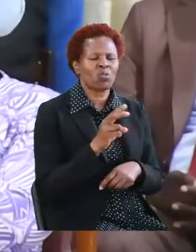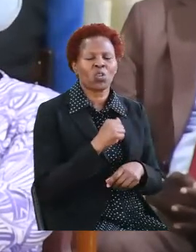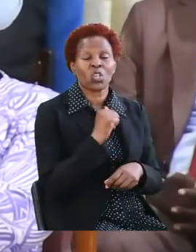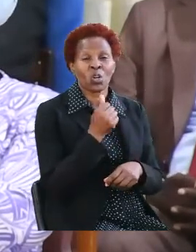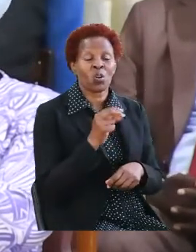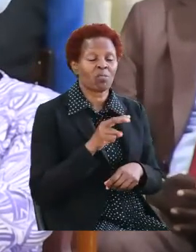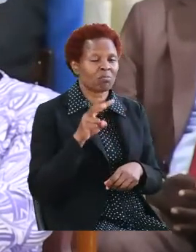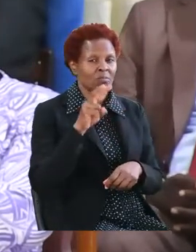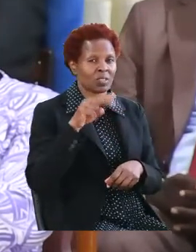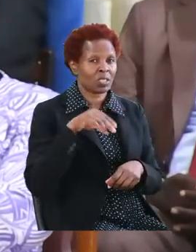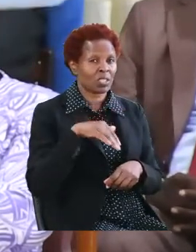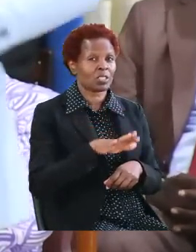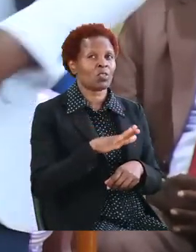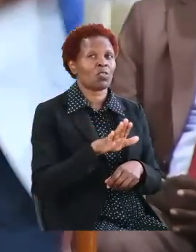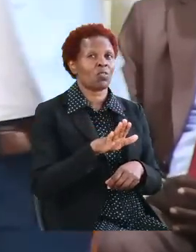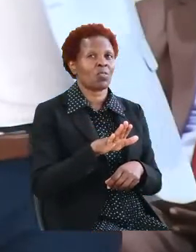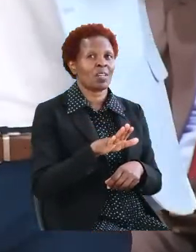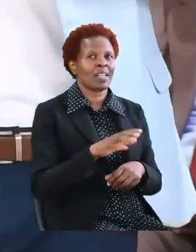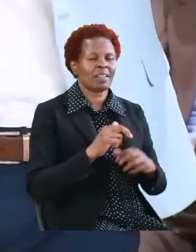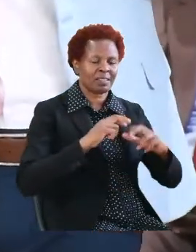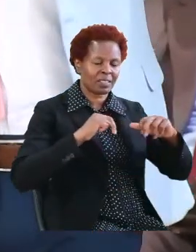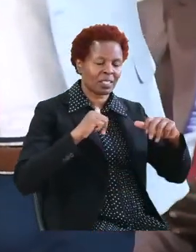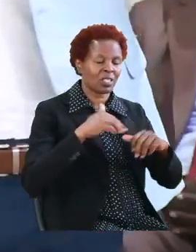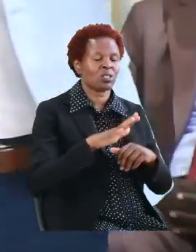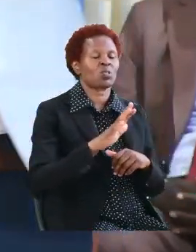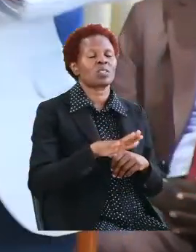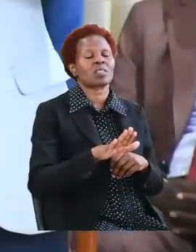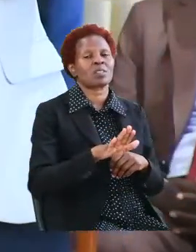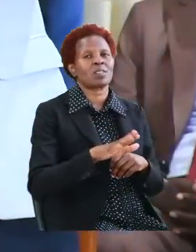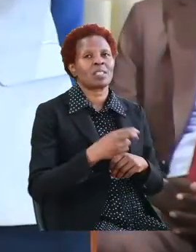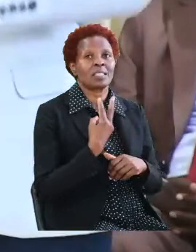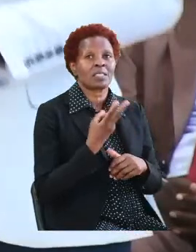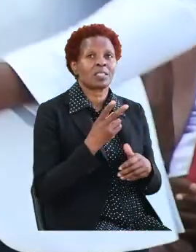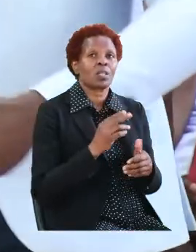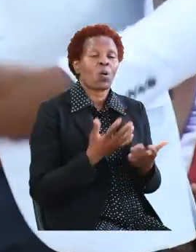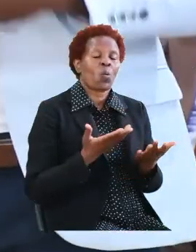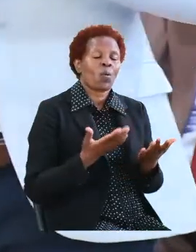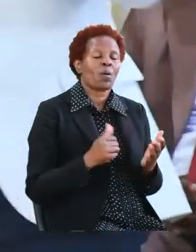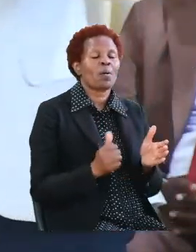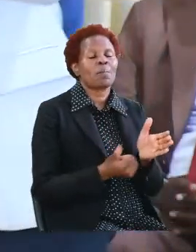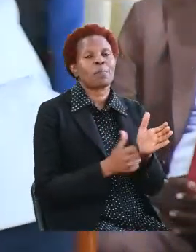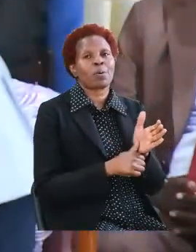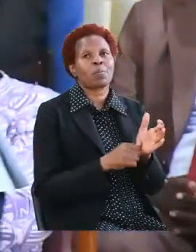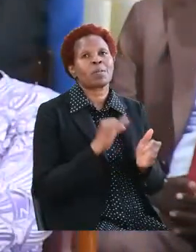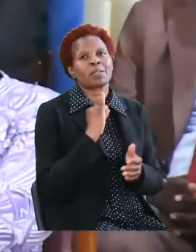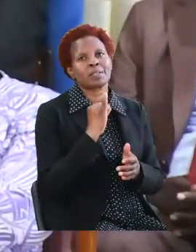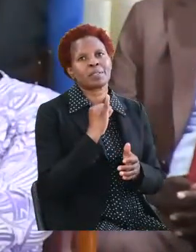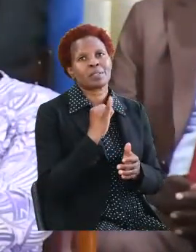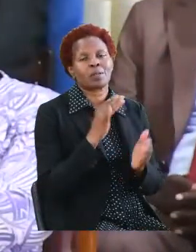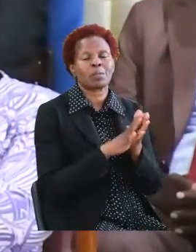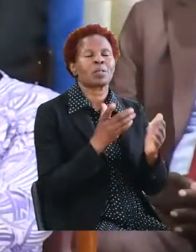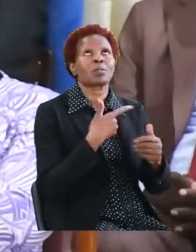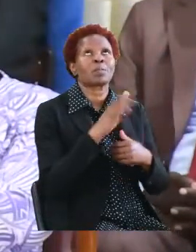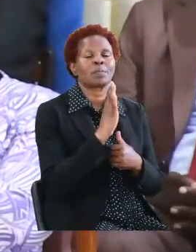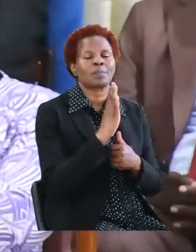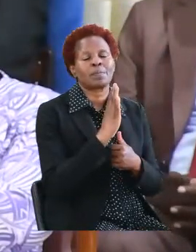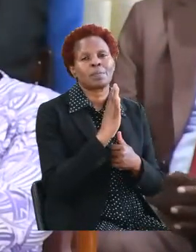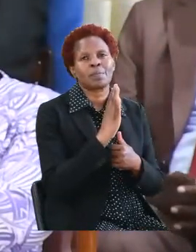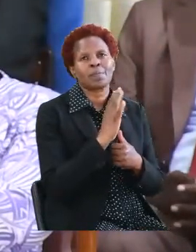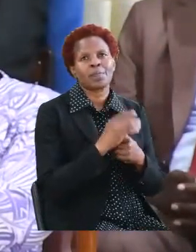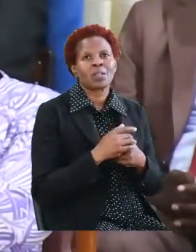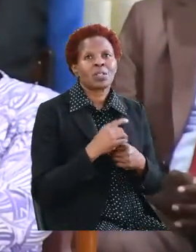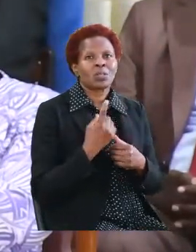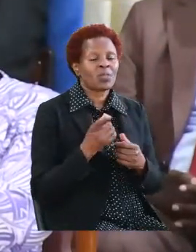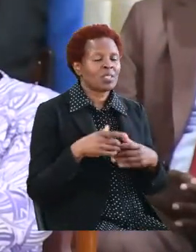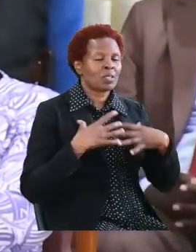into ourselves and investigate ourselves and see where the problem is. Praise the name of the Lord. And so